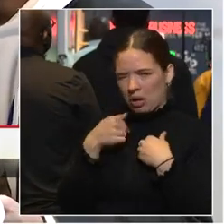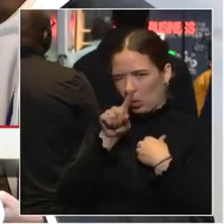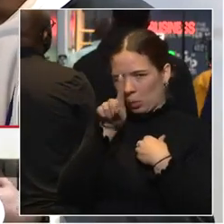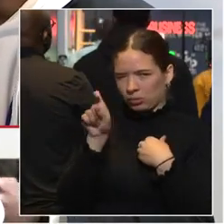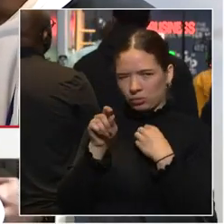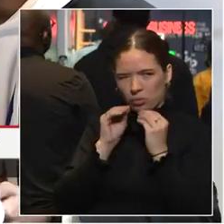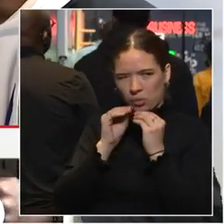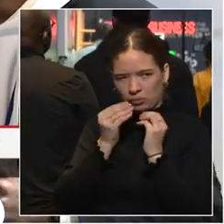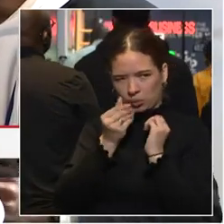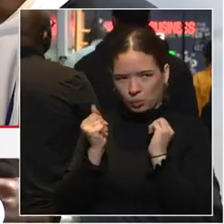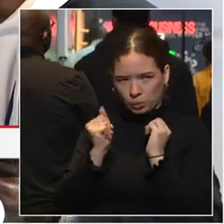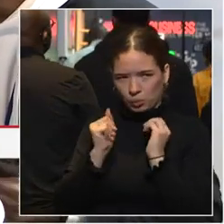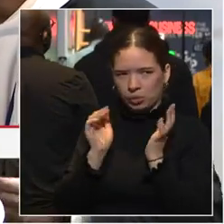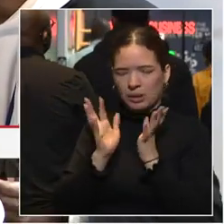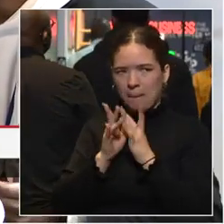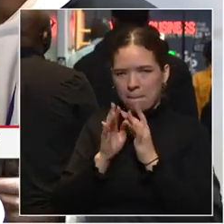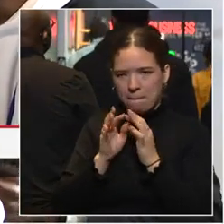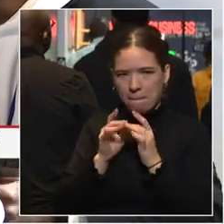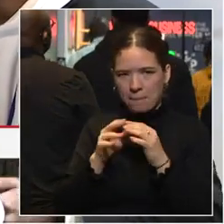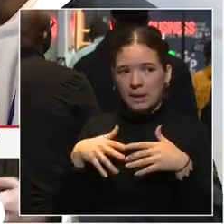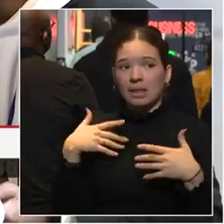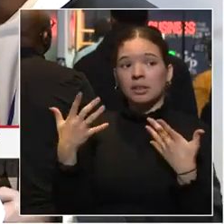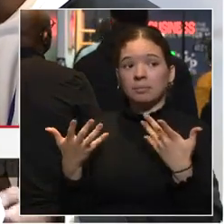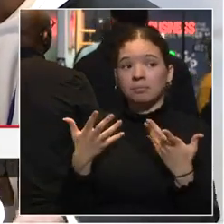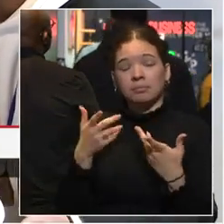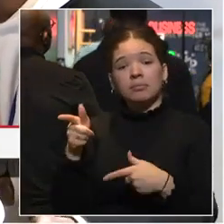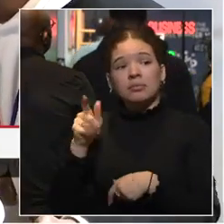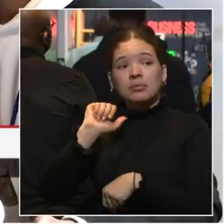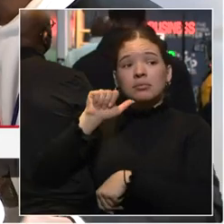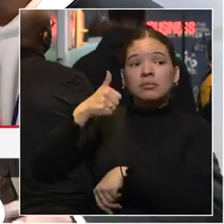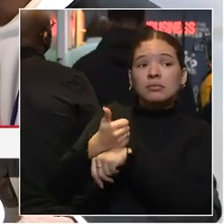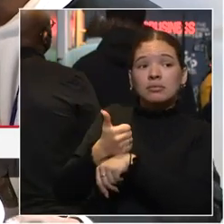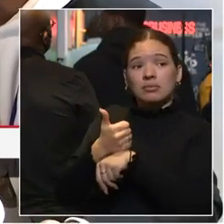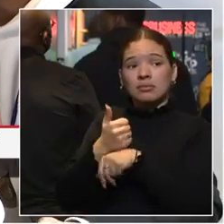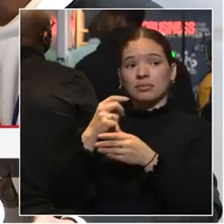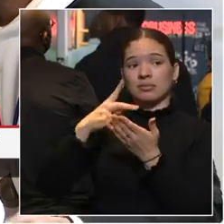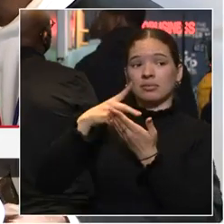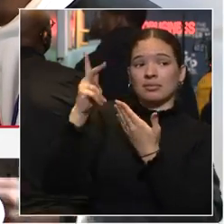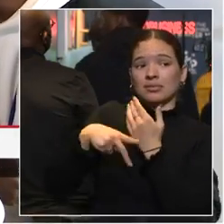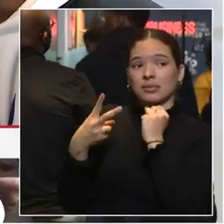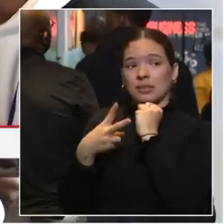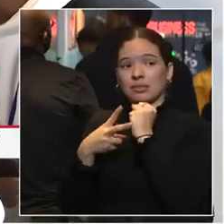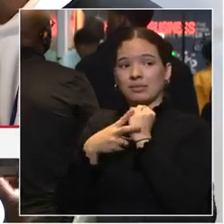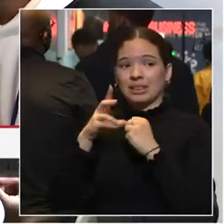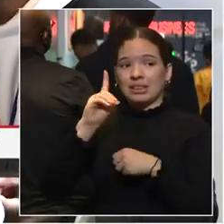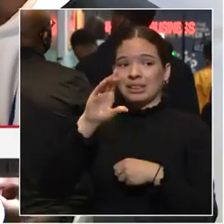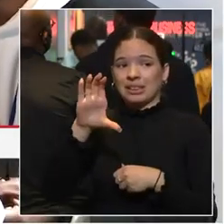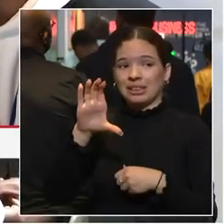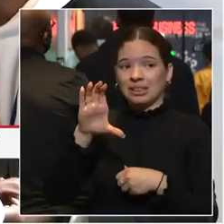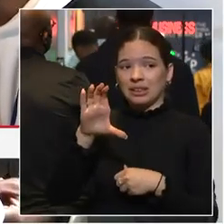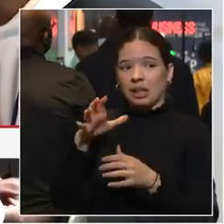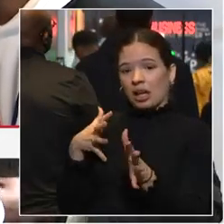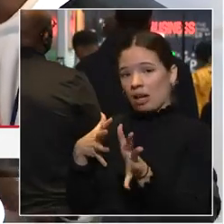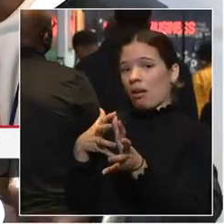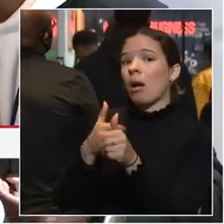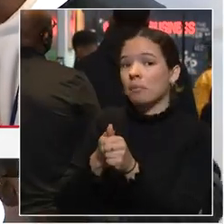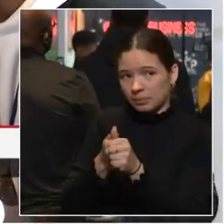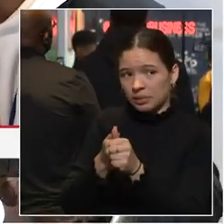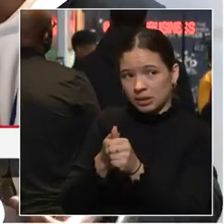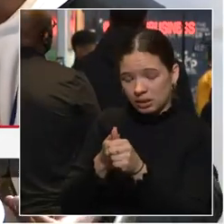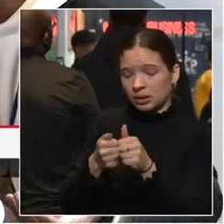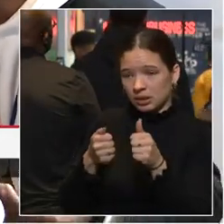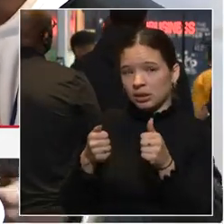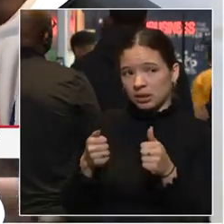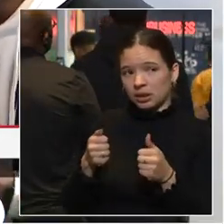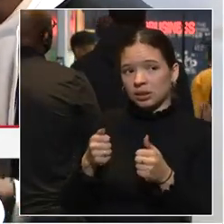about, is it possible to create a program, a part of #DC Comeback, to allow youth to have true government experience that will result in